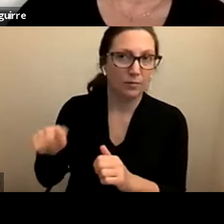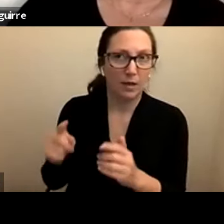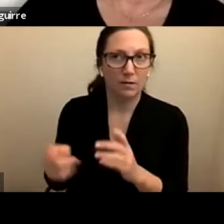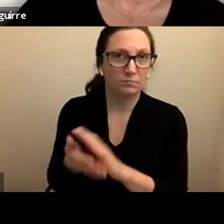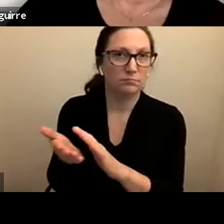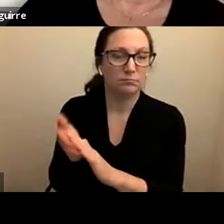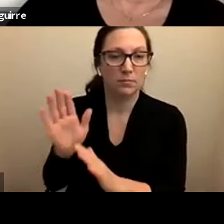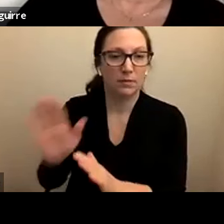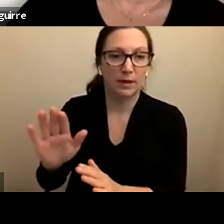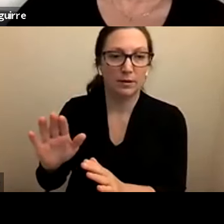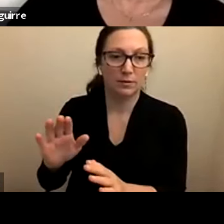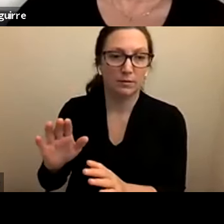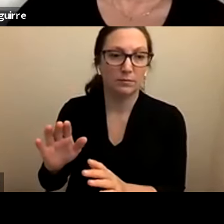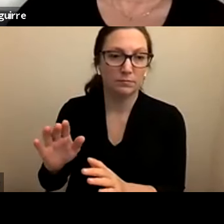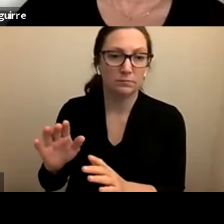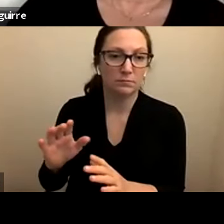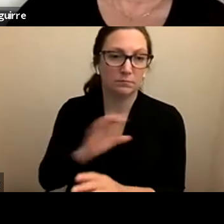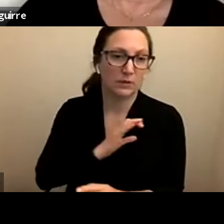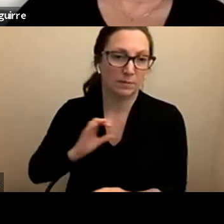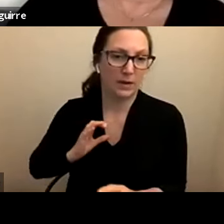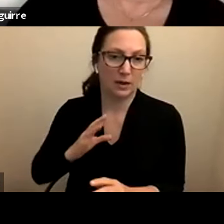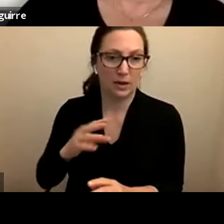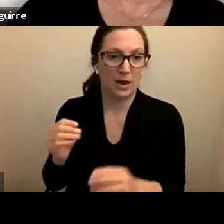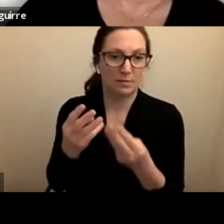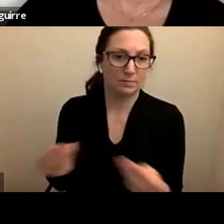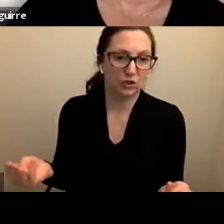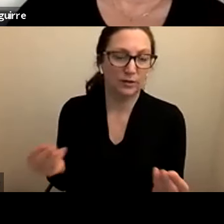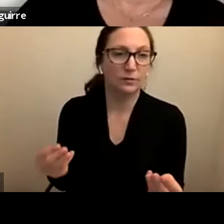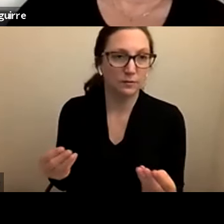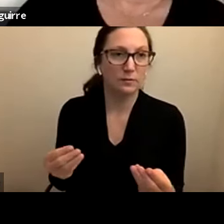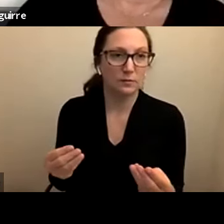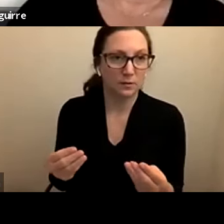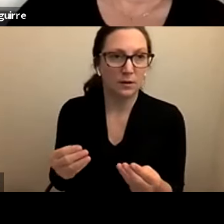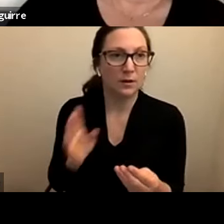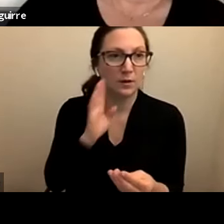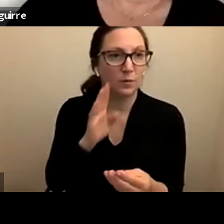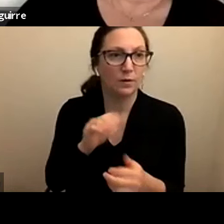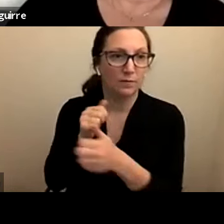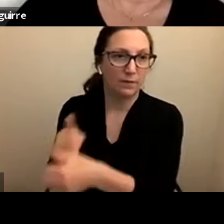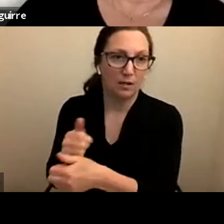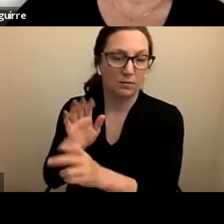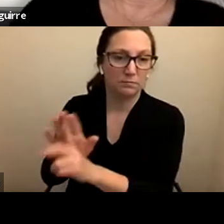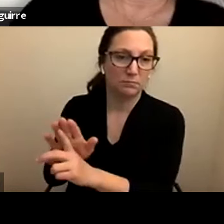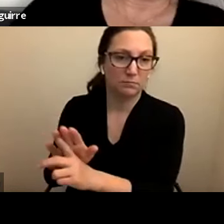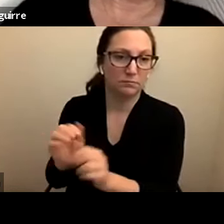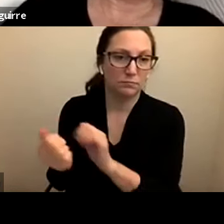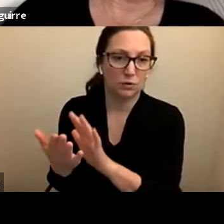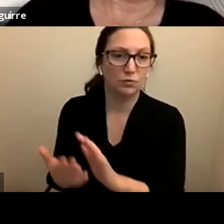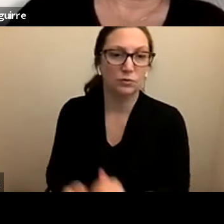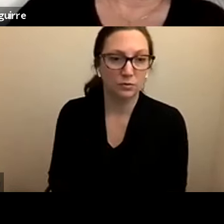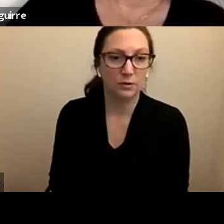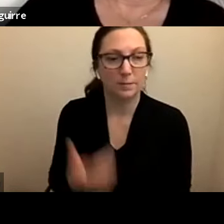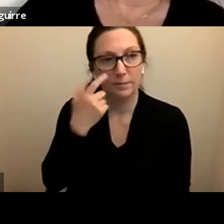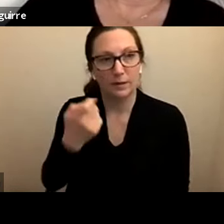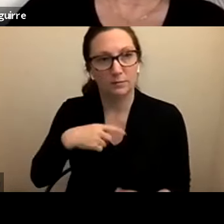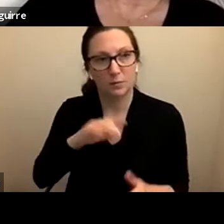currently handling those issues that you've raised, and we will follow suit as a task force of the school